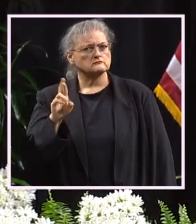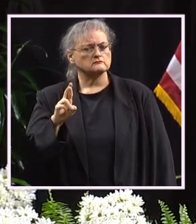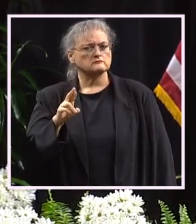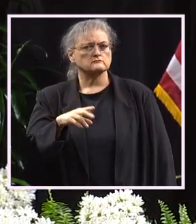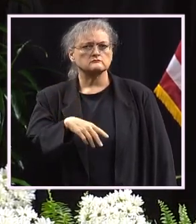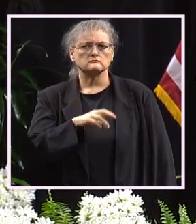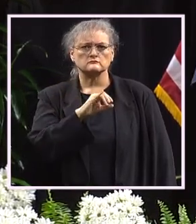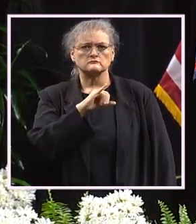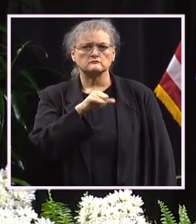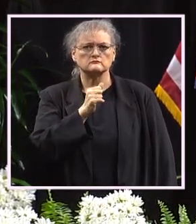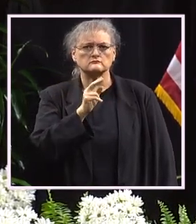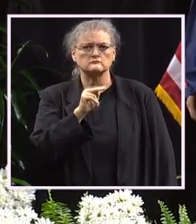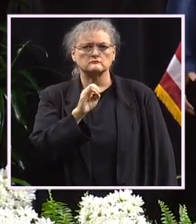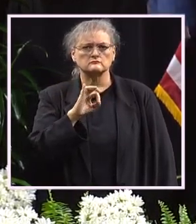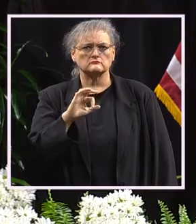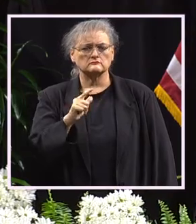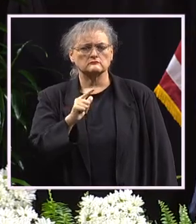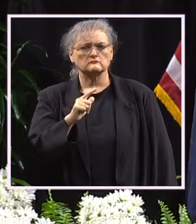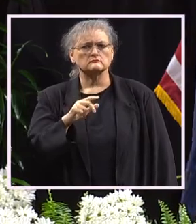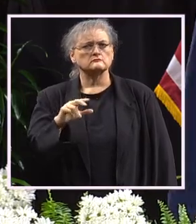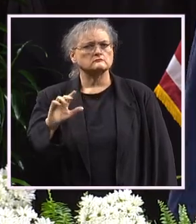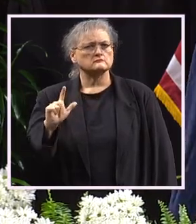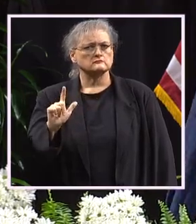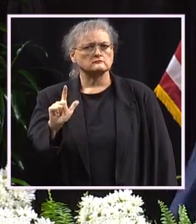Janelle Marissa Lopez,